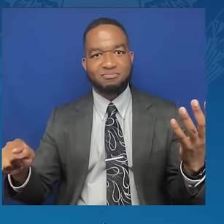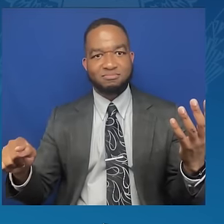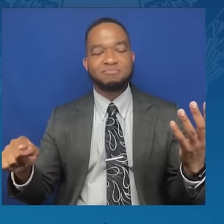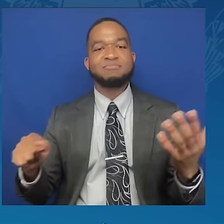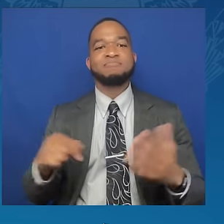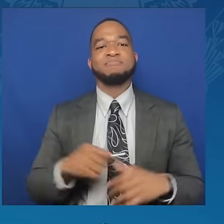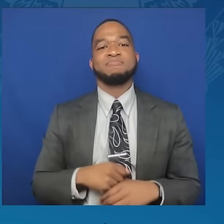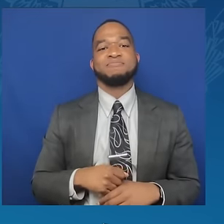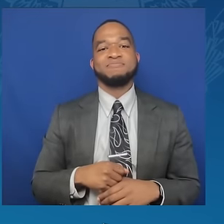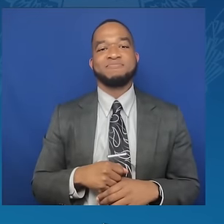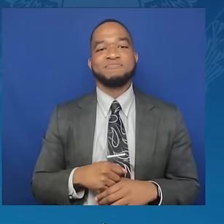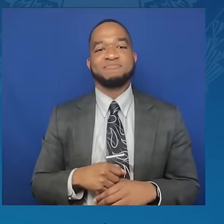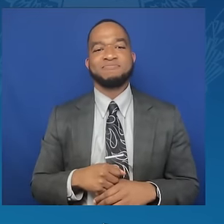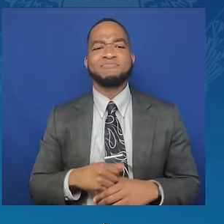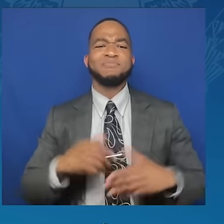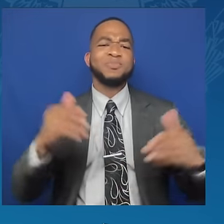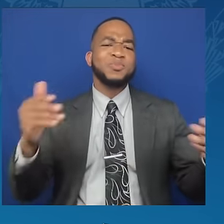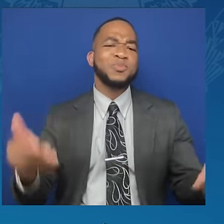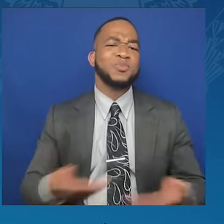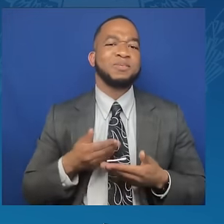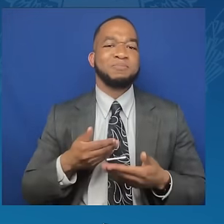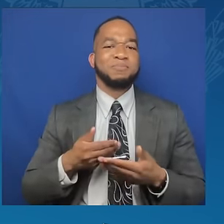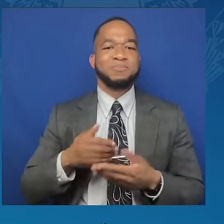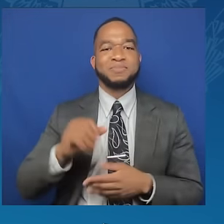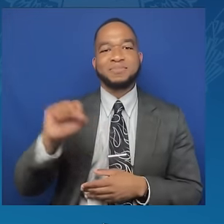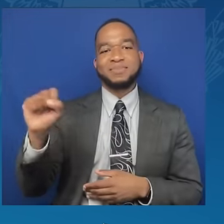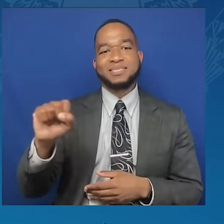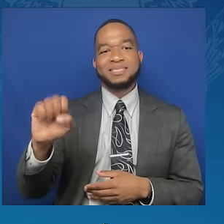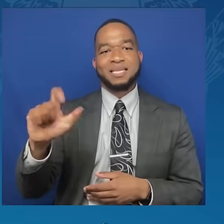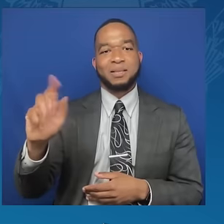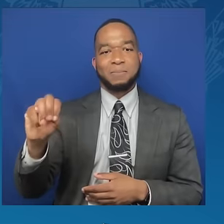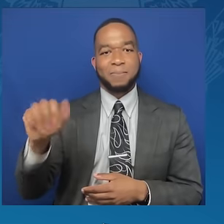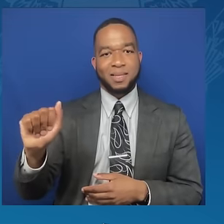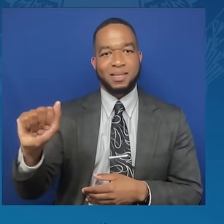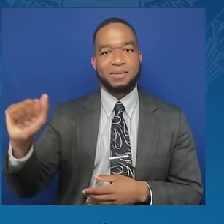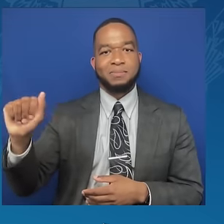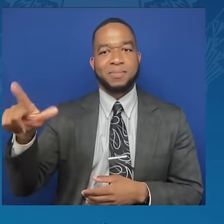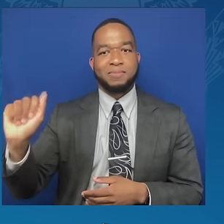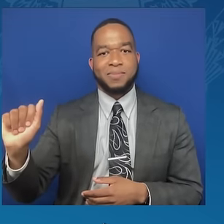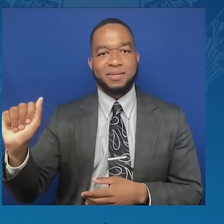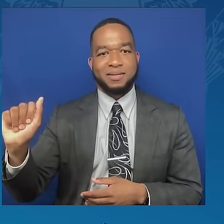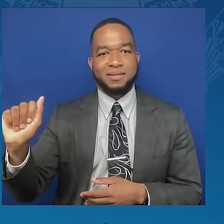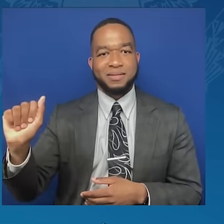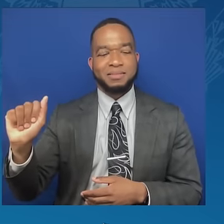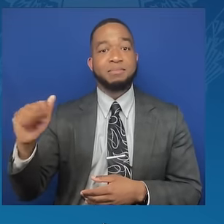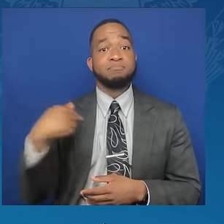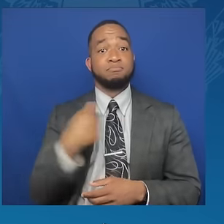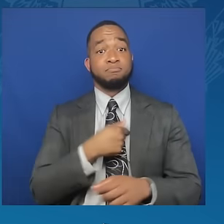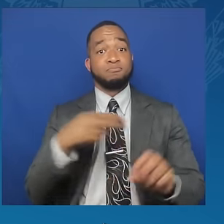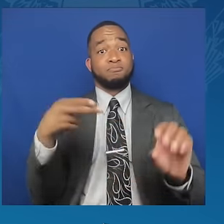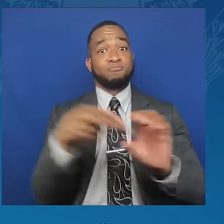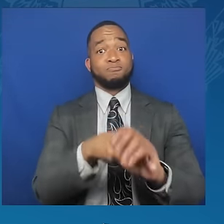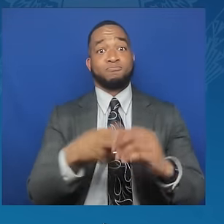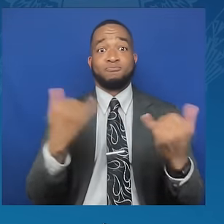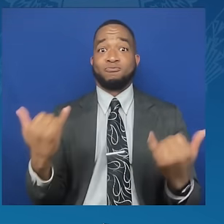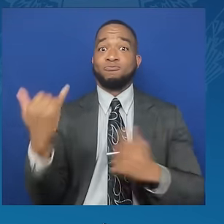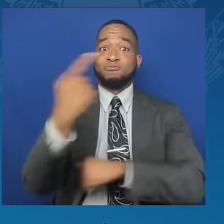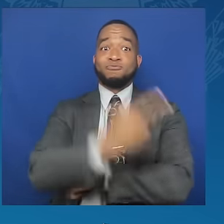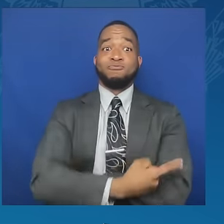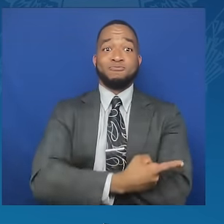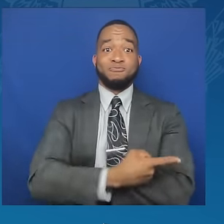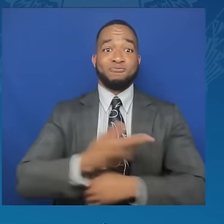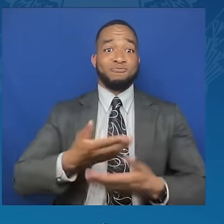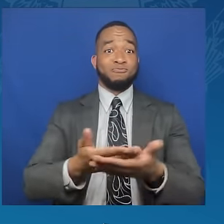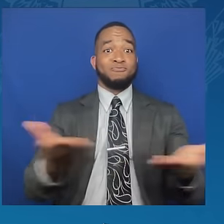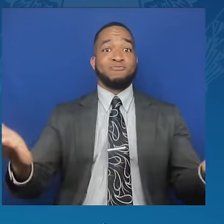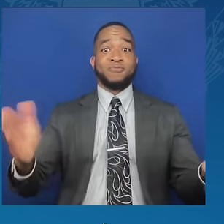together on this historic Edmund Pettus Bridge for the 59th commemoration, I am reminded of how far we have